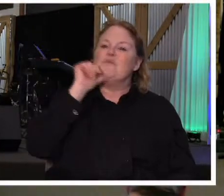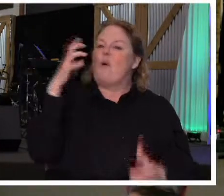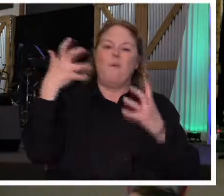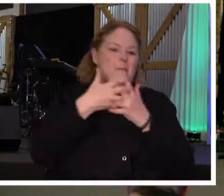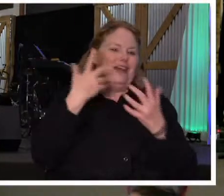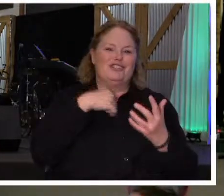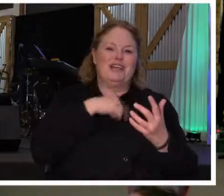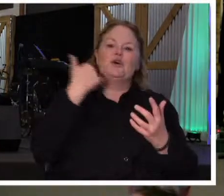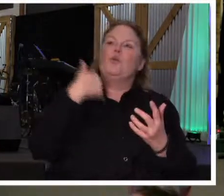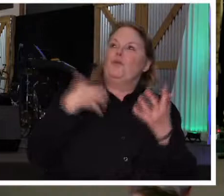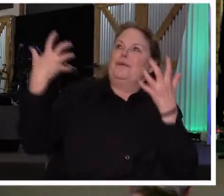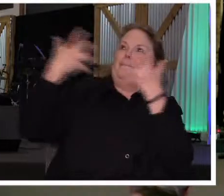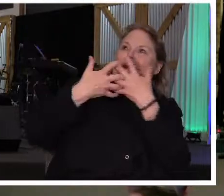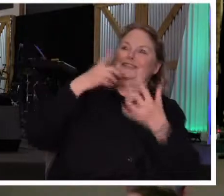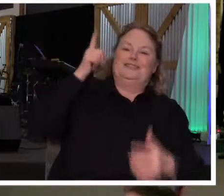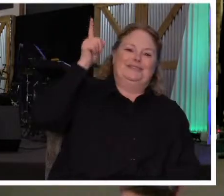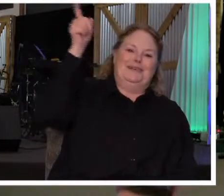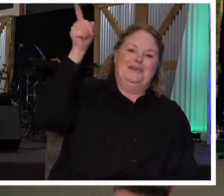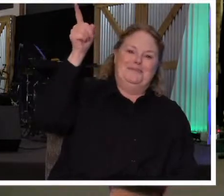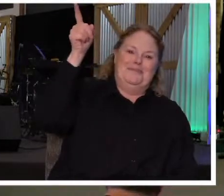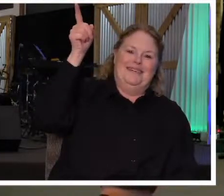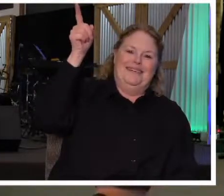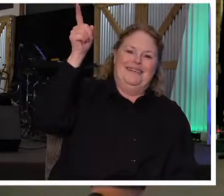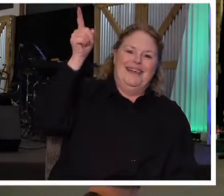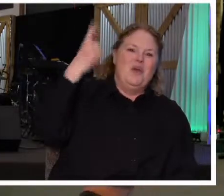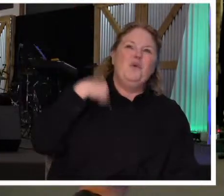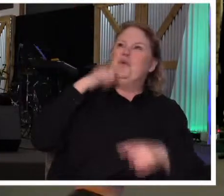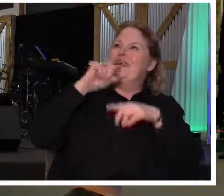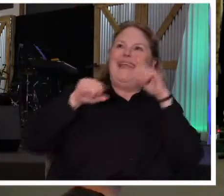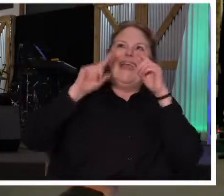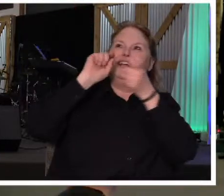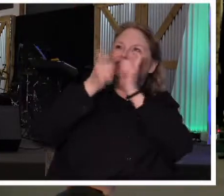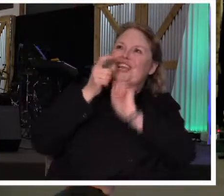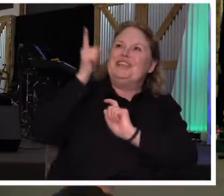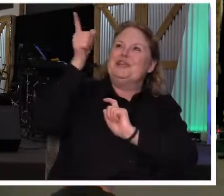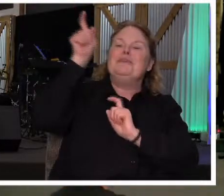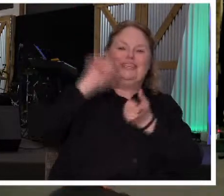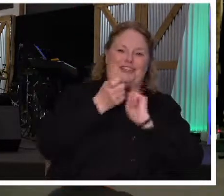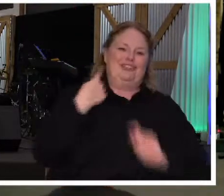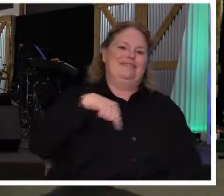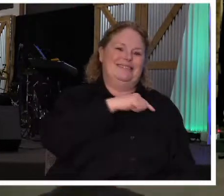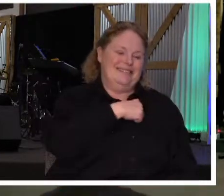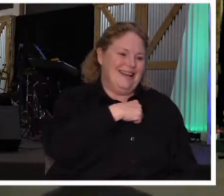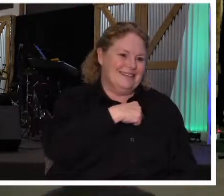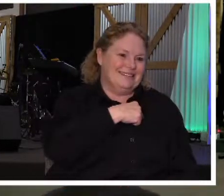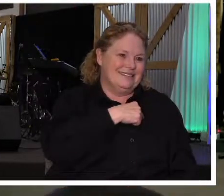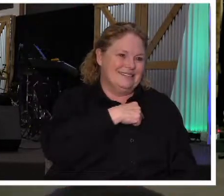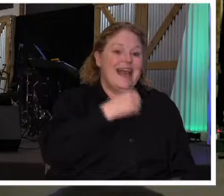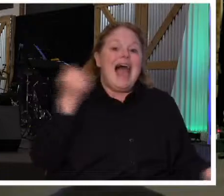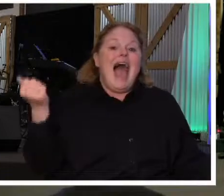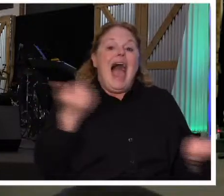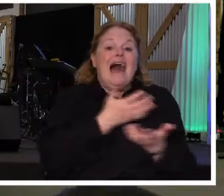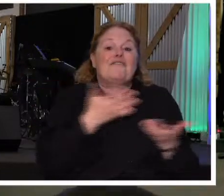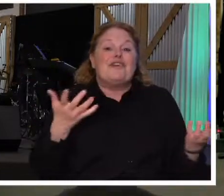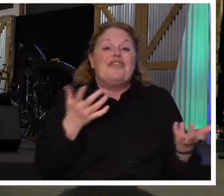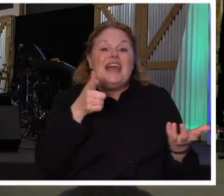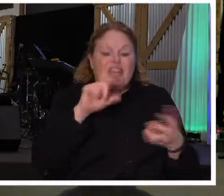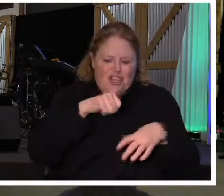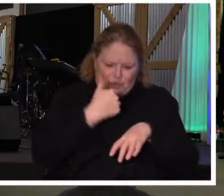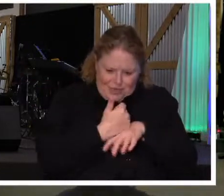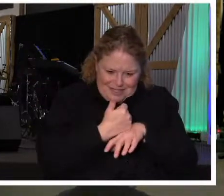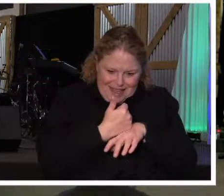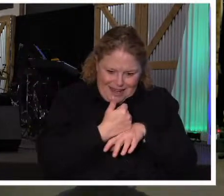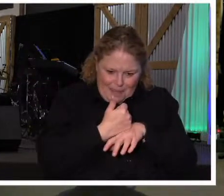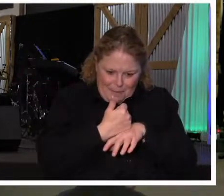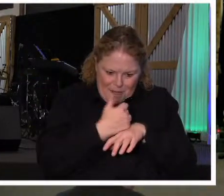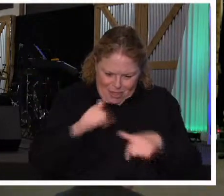get into the presence of the real God, you discover that everything that you have set up in your life is blown away by his